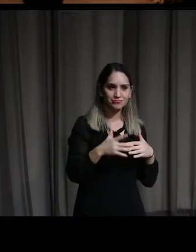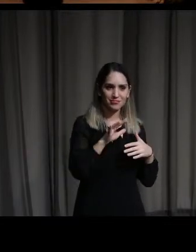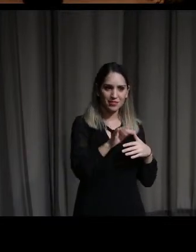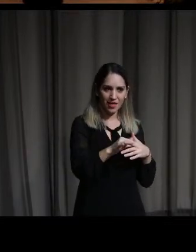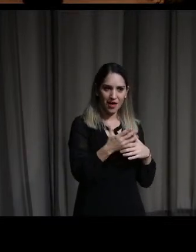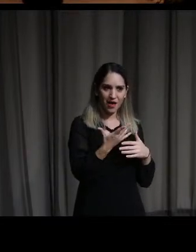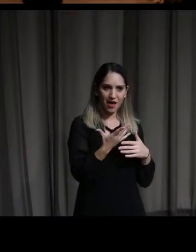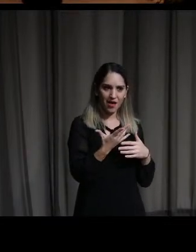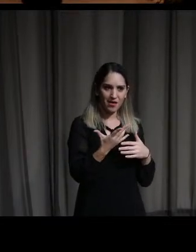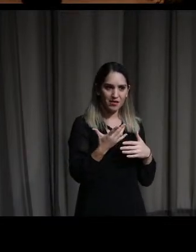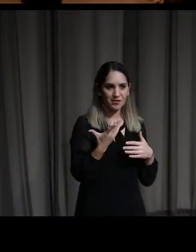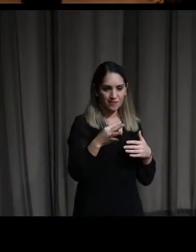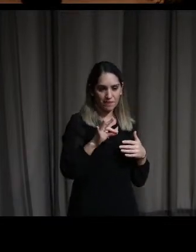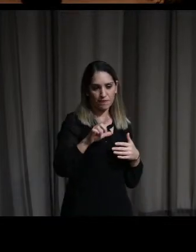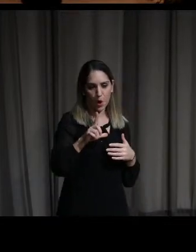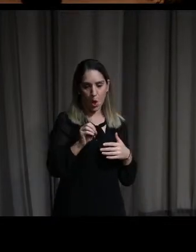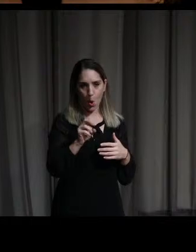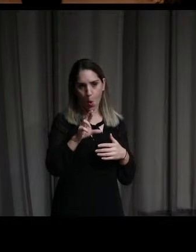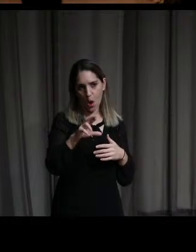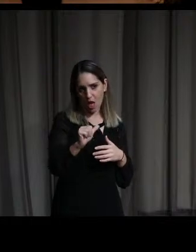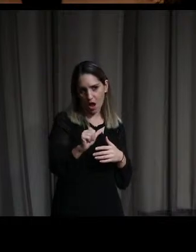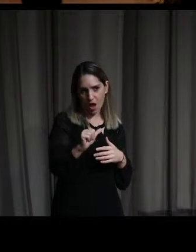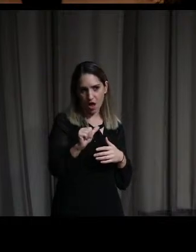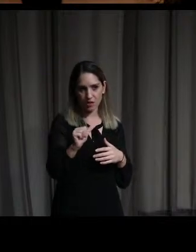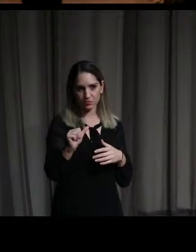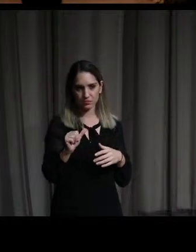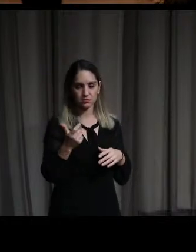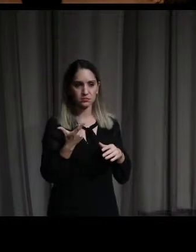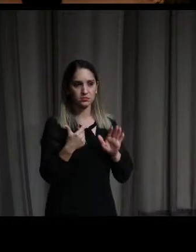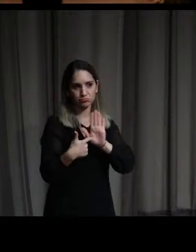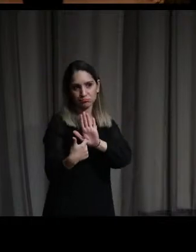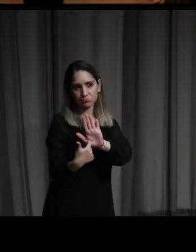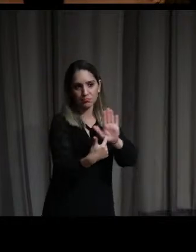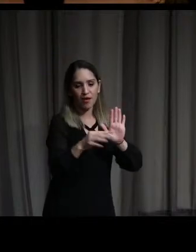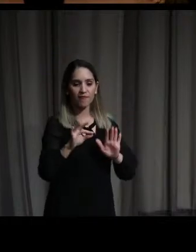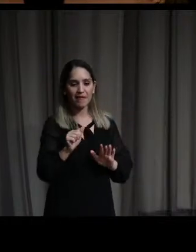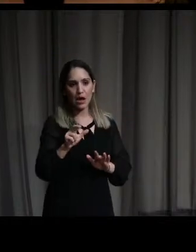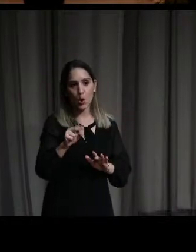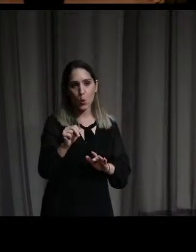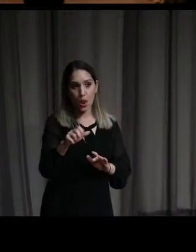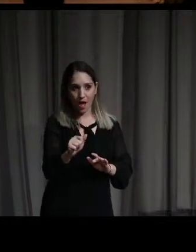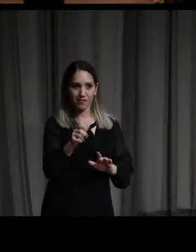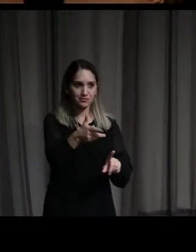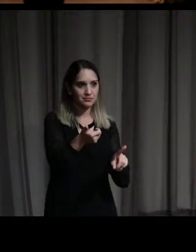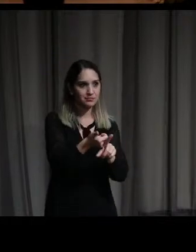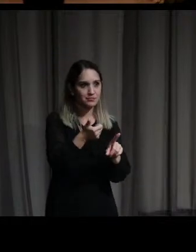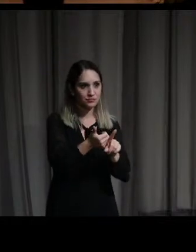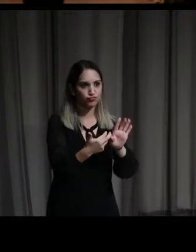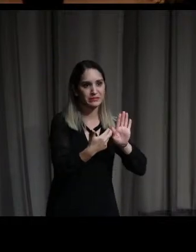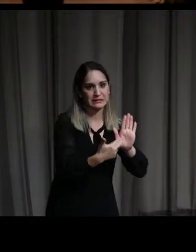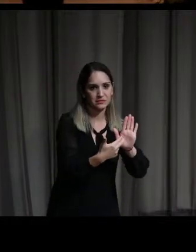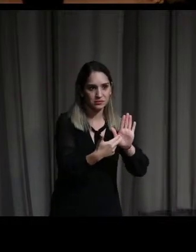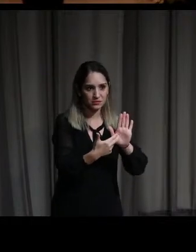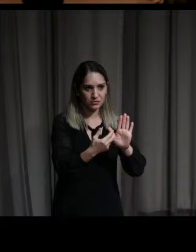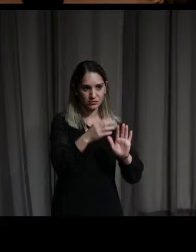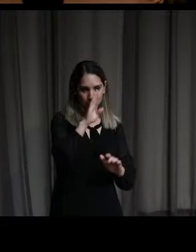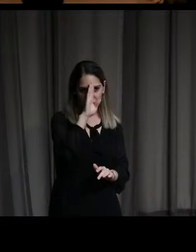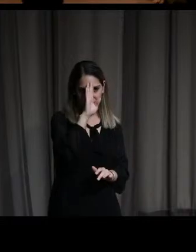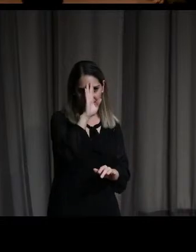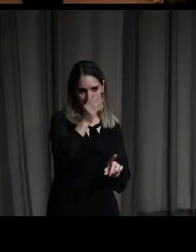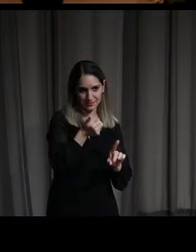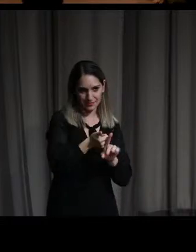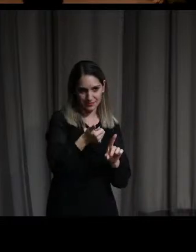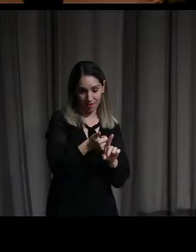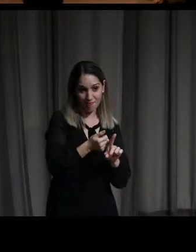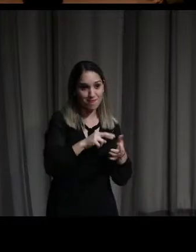flora and the fauna, which are Cuba, which becomes, of course, his muse in the very end. He returns